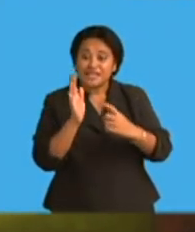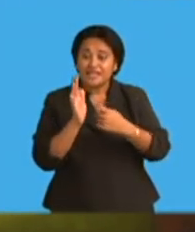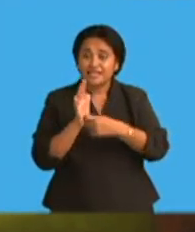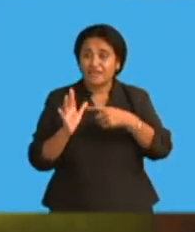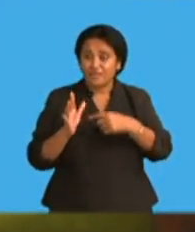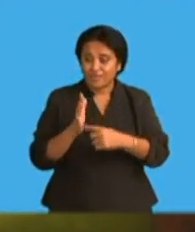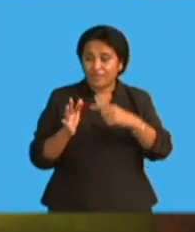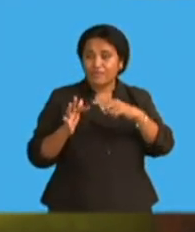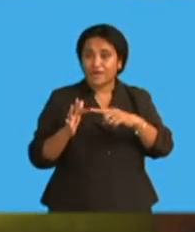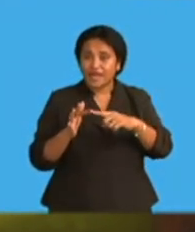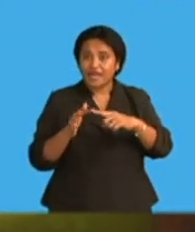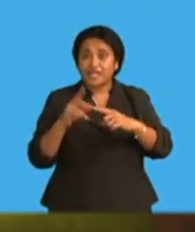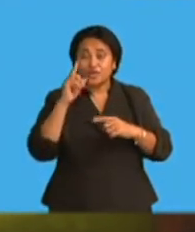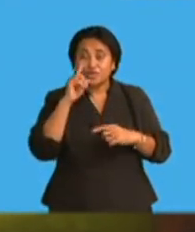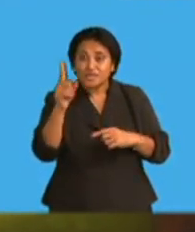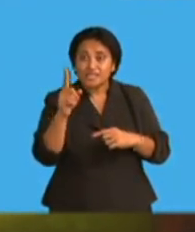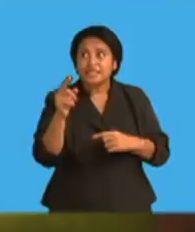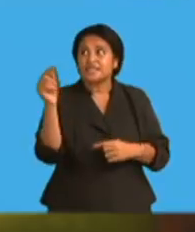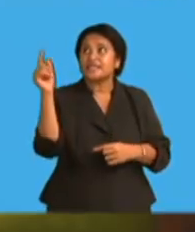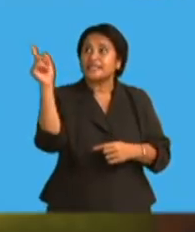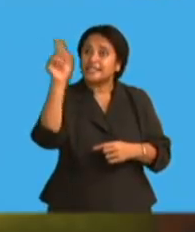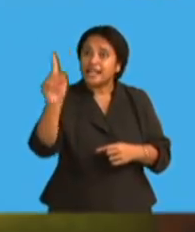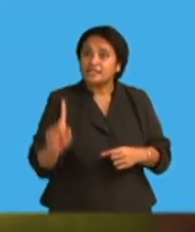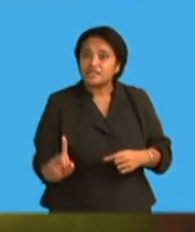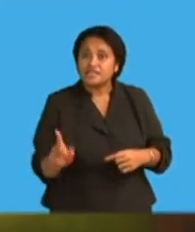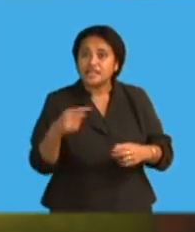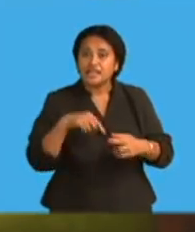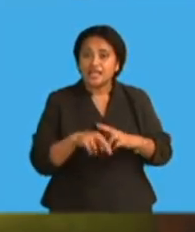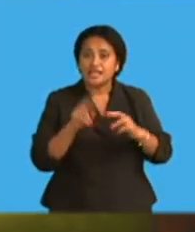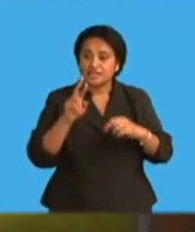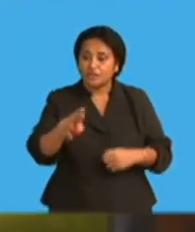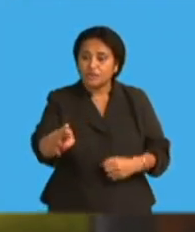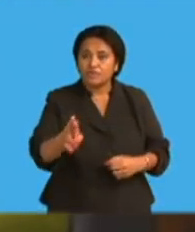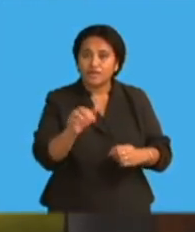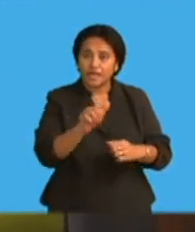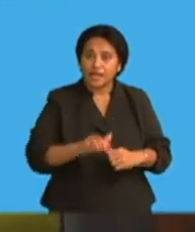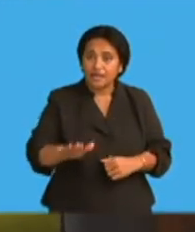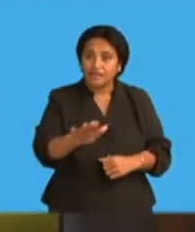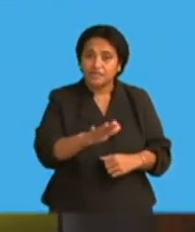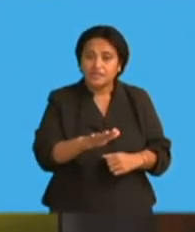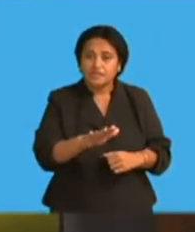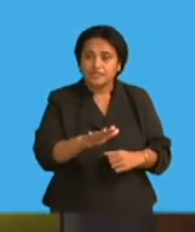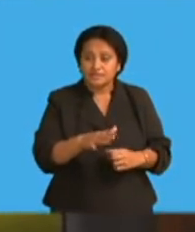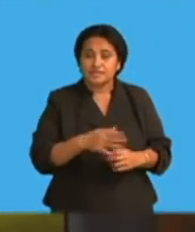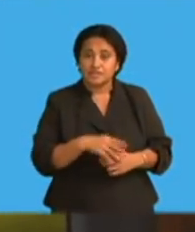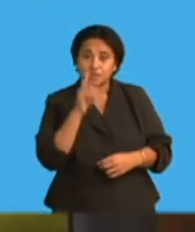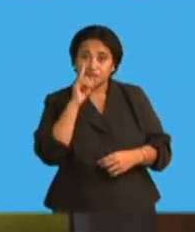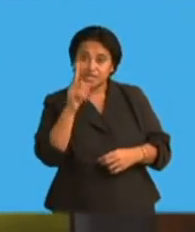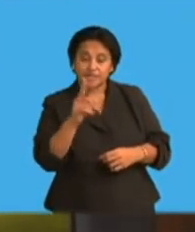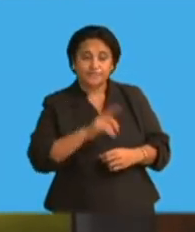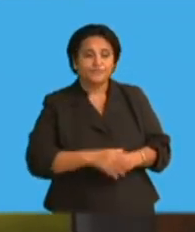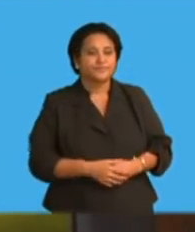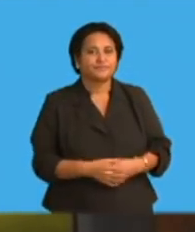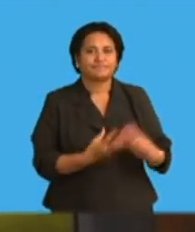rate of rural electrification, Madam Speaker, if you look at the rate of rural electrification, Madam Speaker,